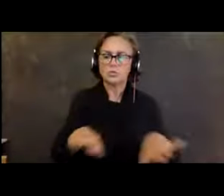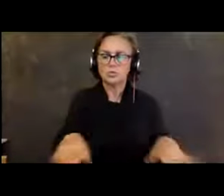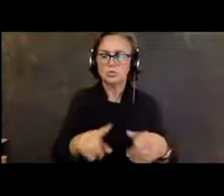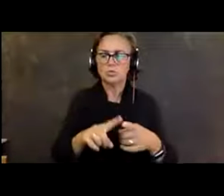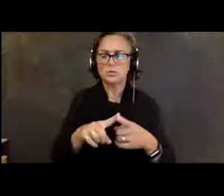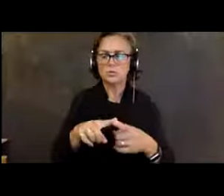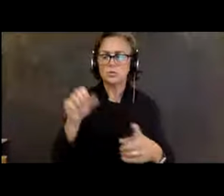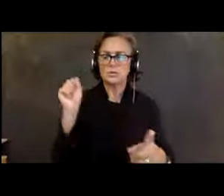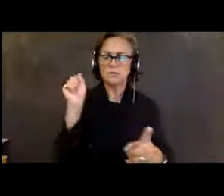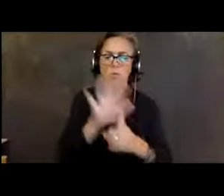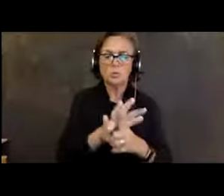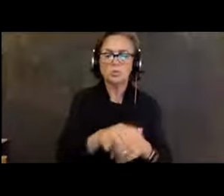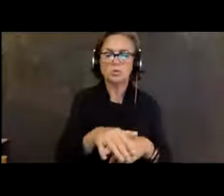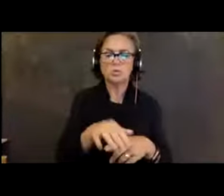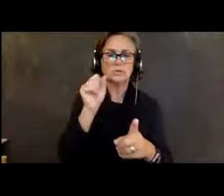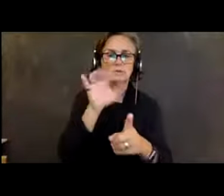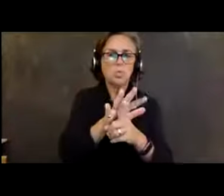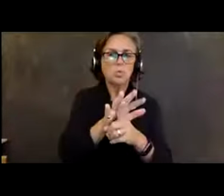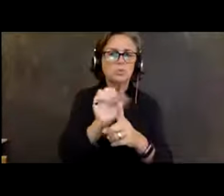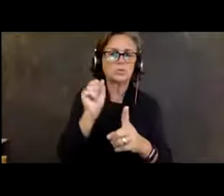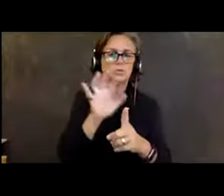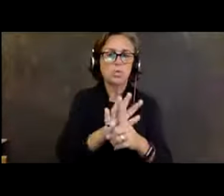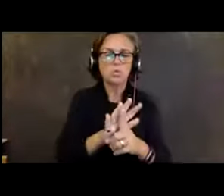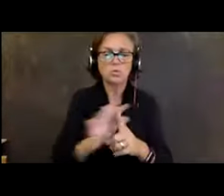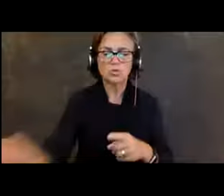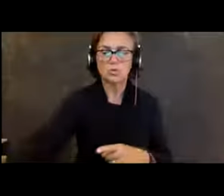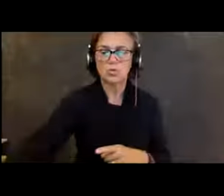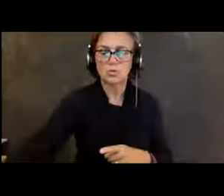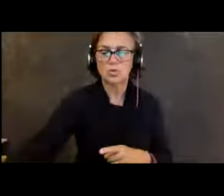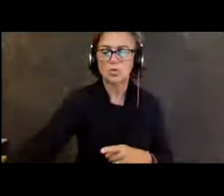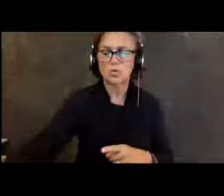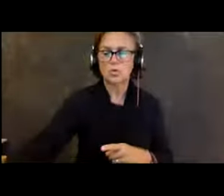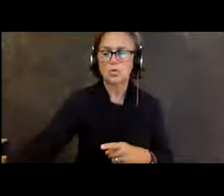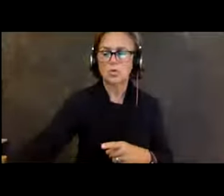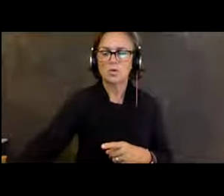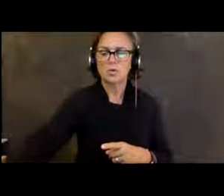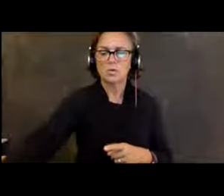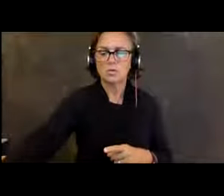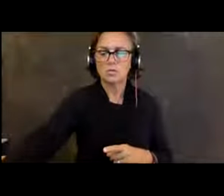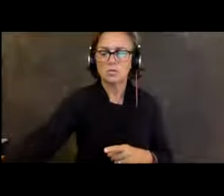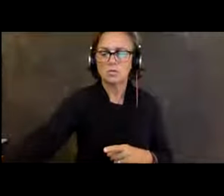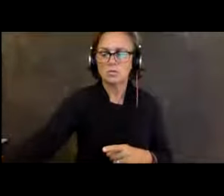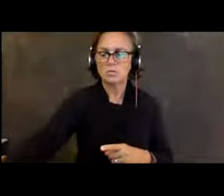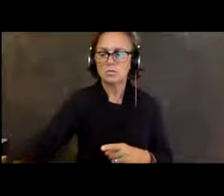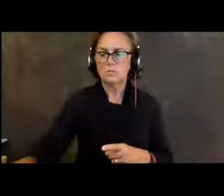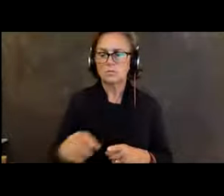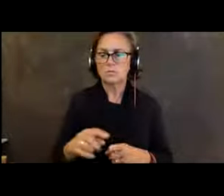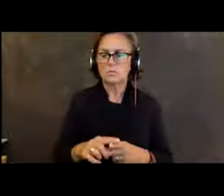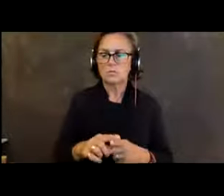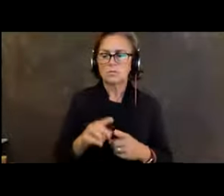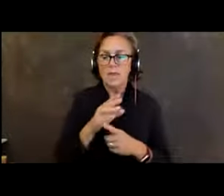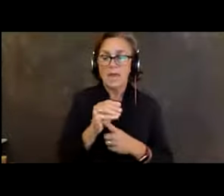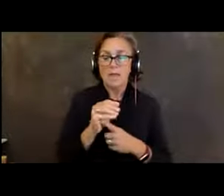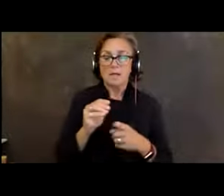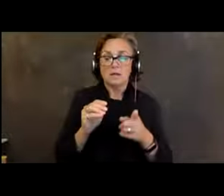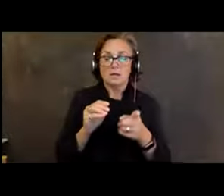going on in the news today and in the world is to check in with our children. As parents, I know for me, I do this